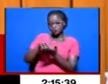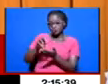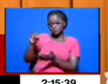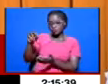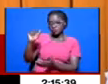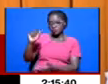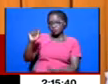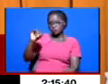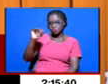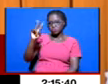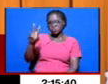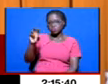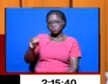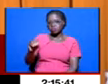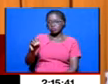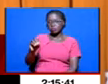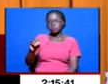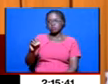Mativo